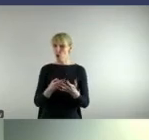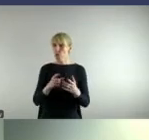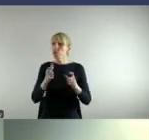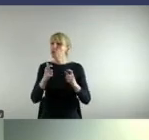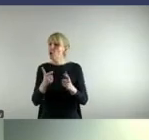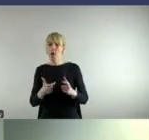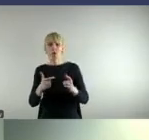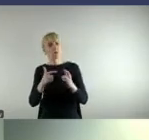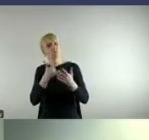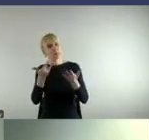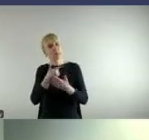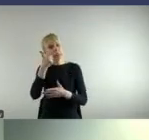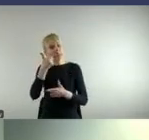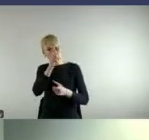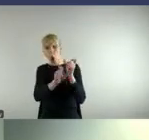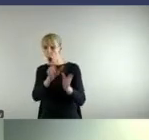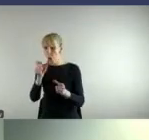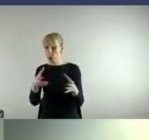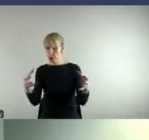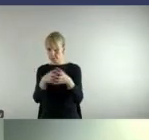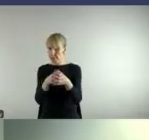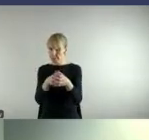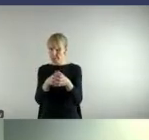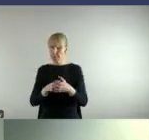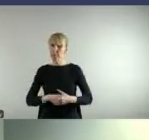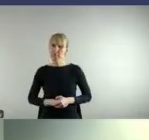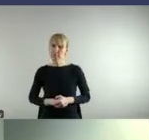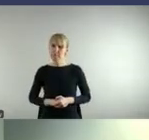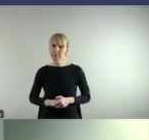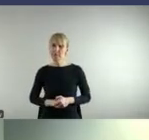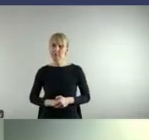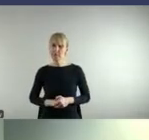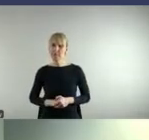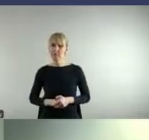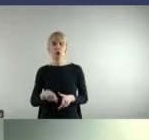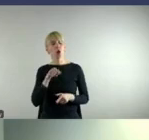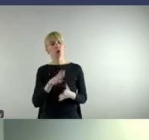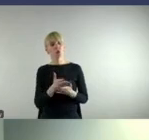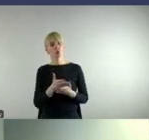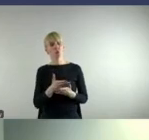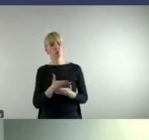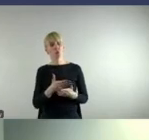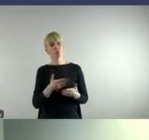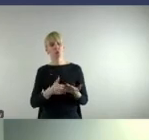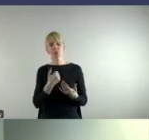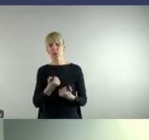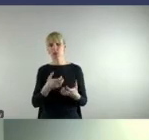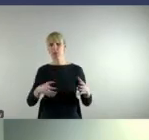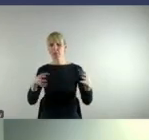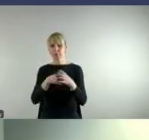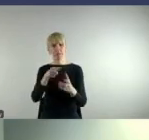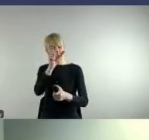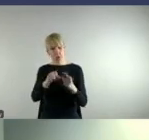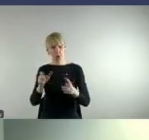So a lot of academics and others believe that it's the foundation of community resilience, and it's built on